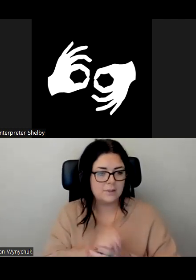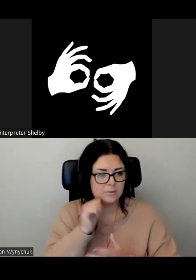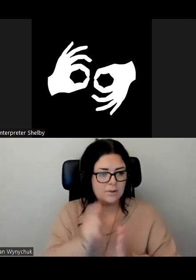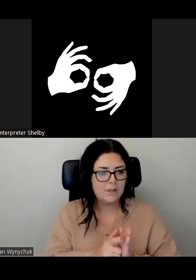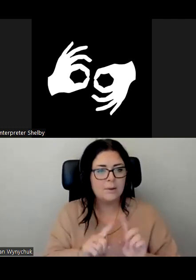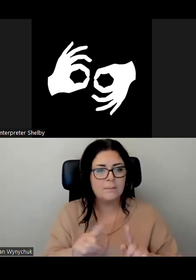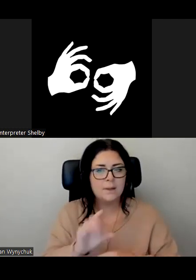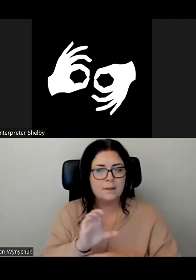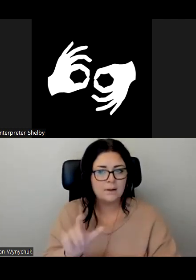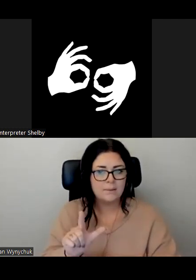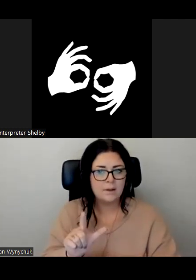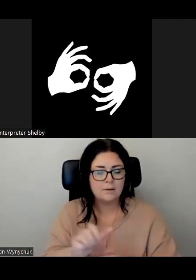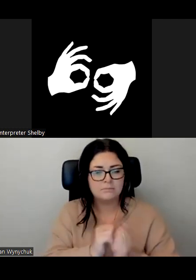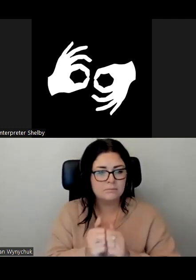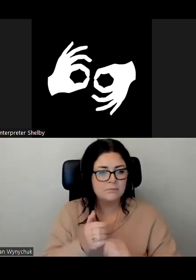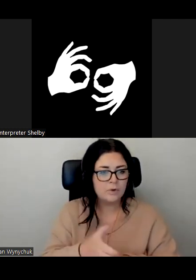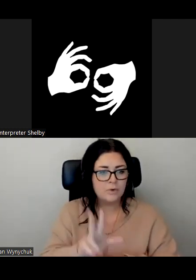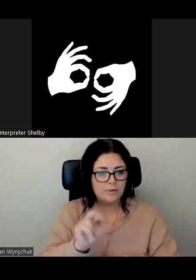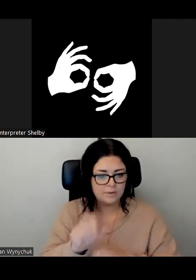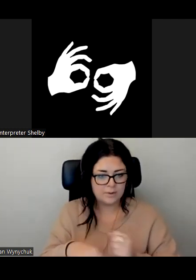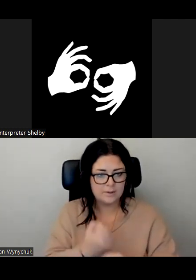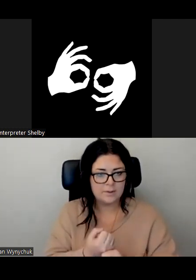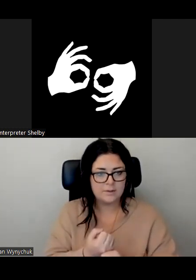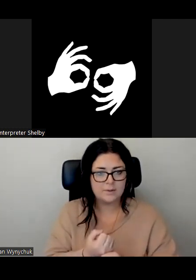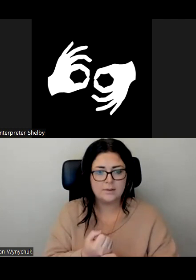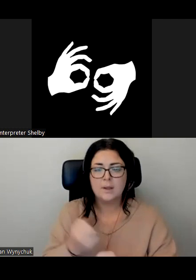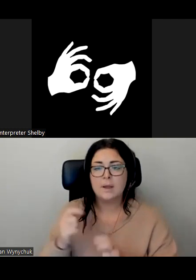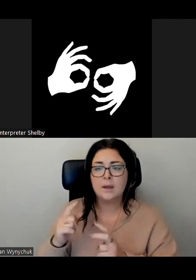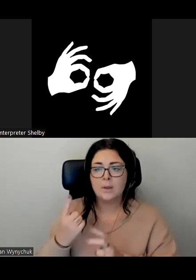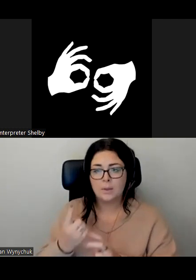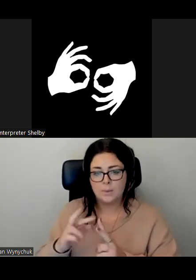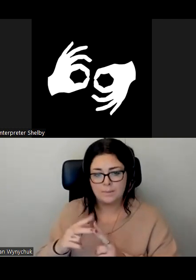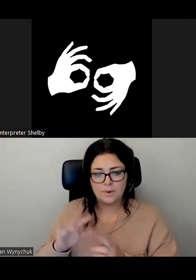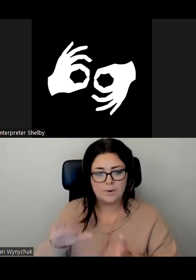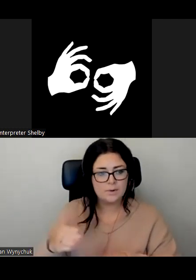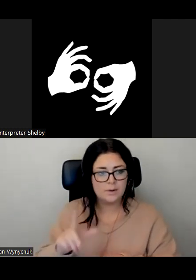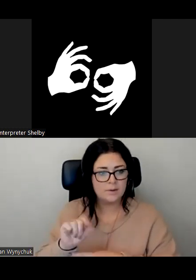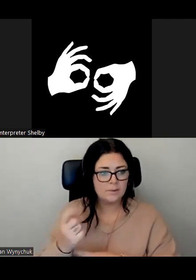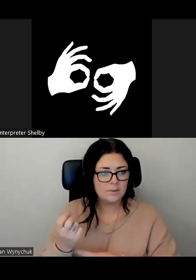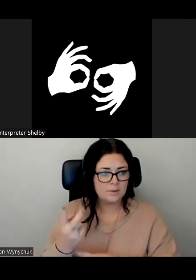relationship for more than 30 years. His partner died in 2012.